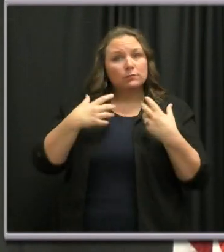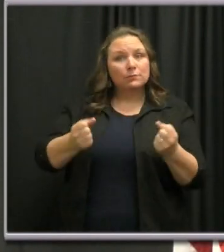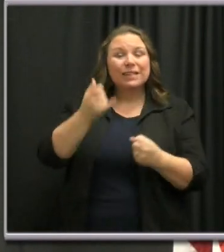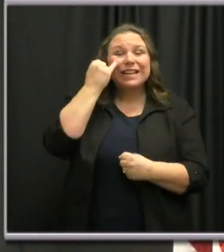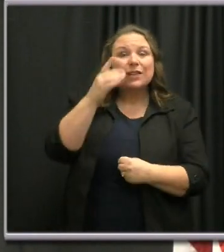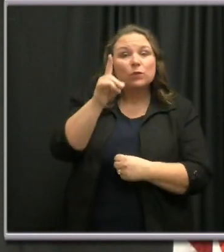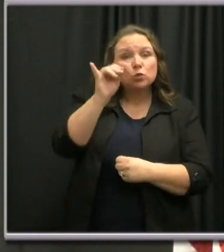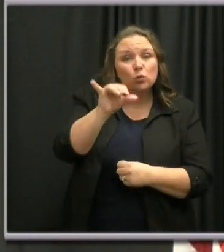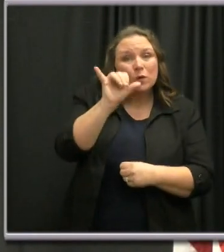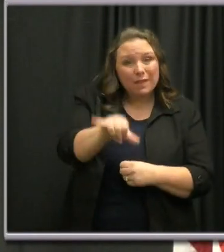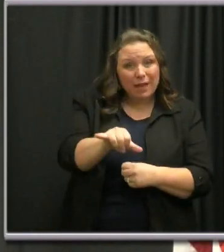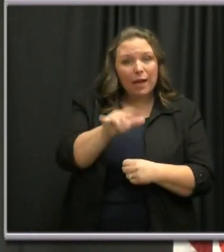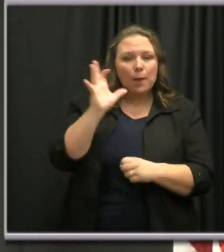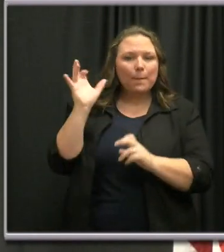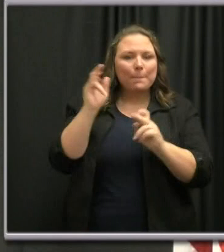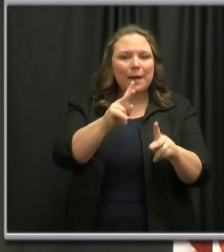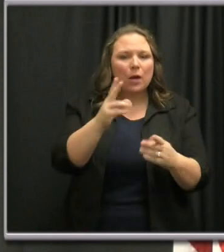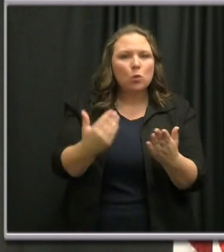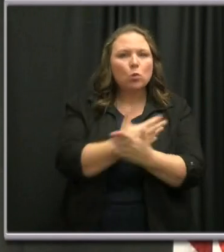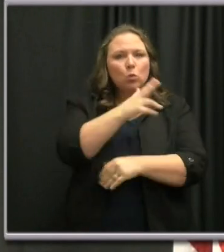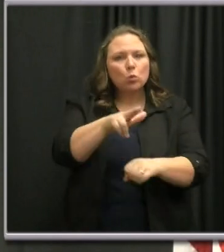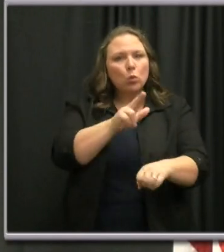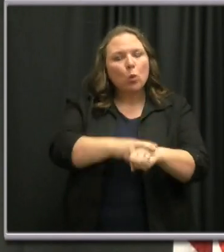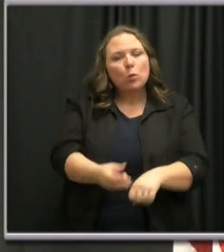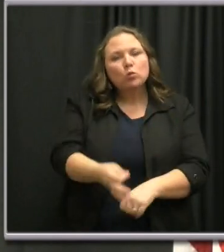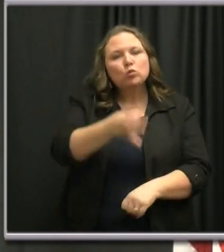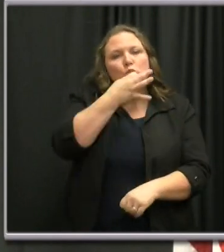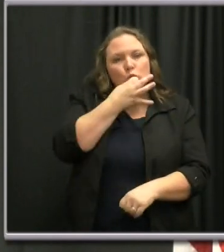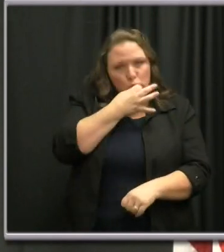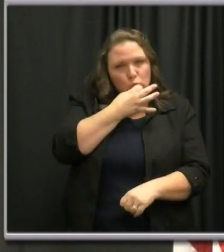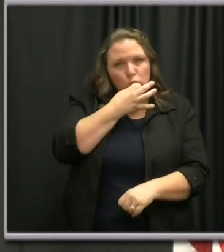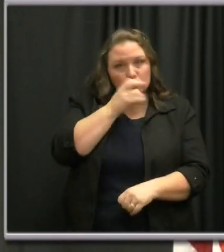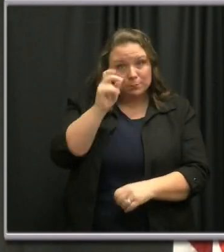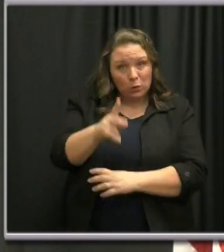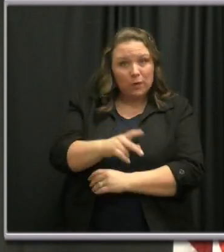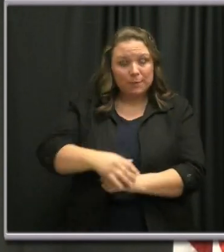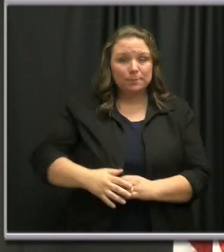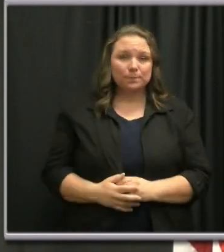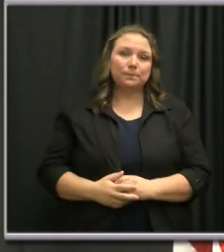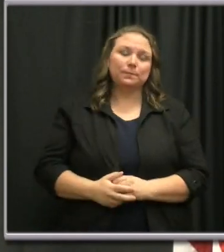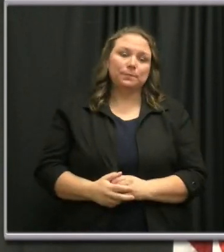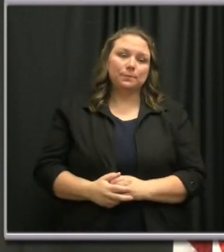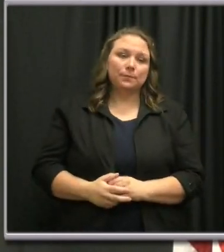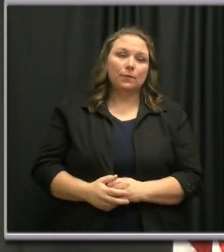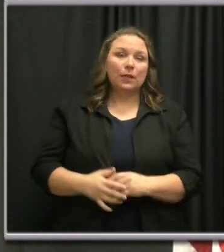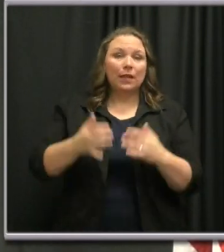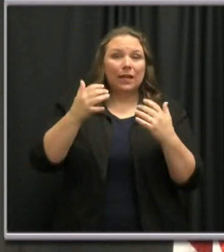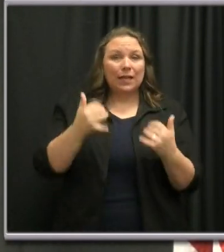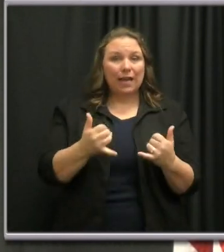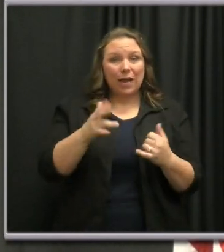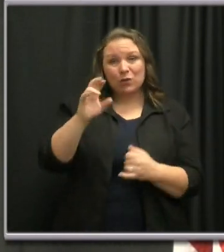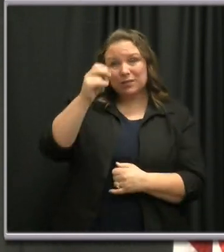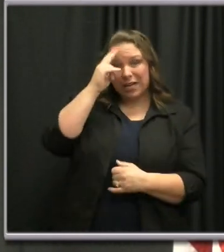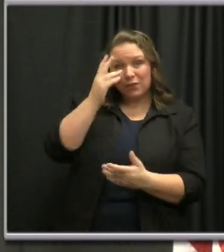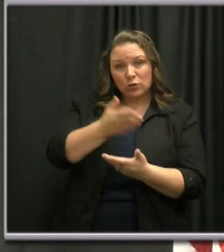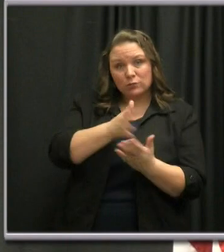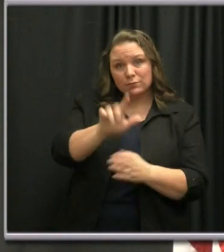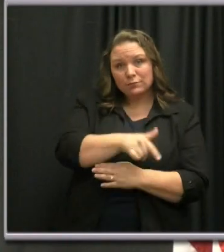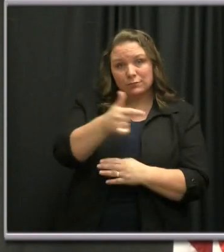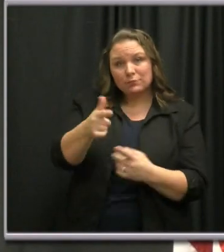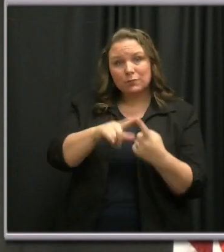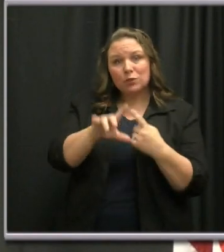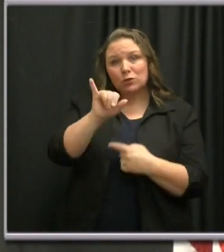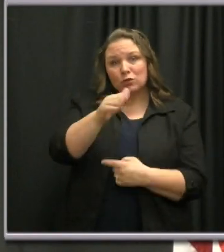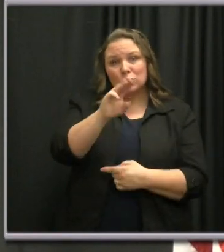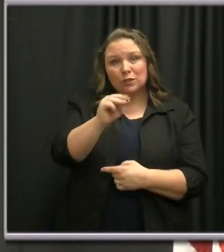do this, we can get back to a new normal sooner than would otherwise be the case. And now in Nashville, I'd like to turn it over to